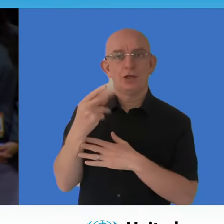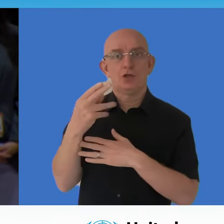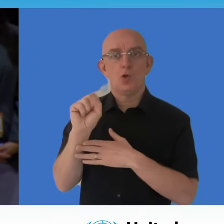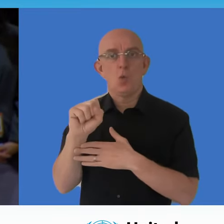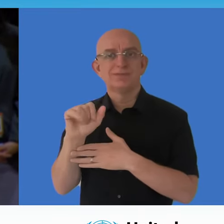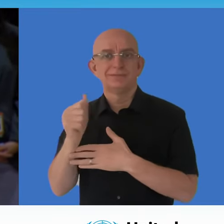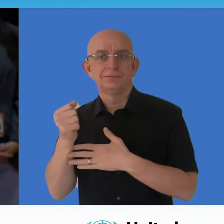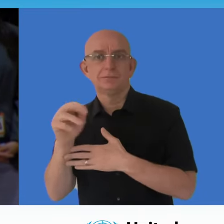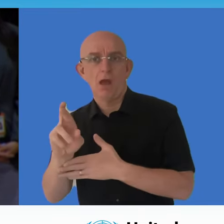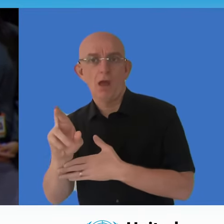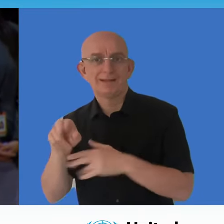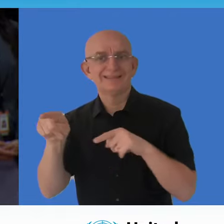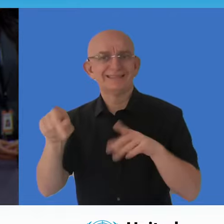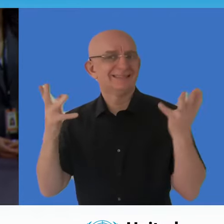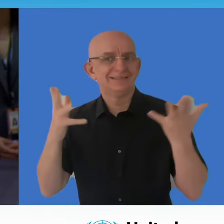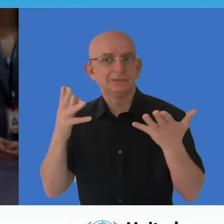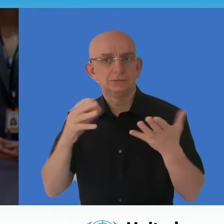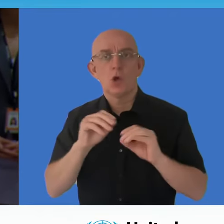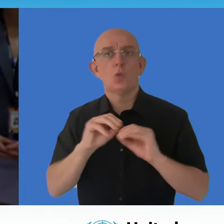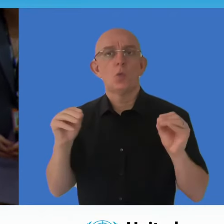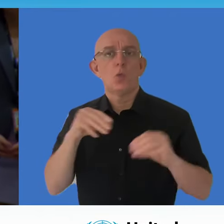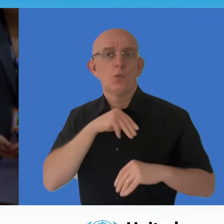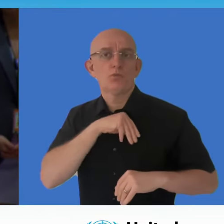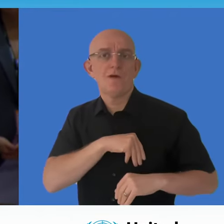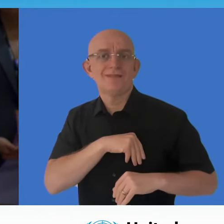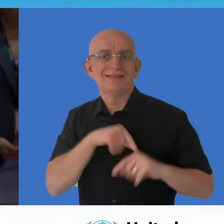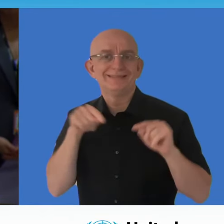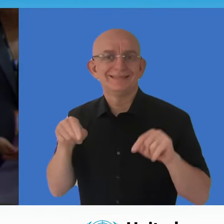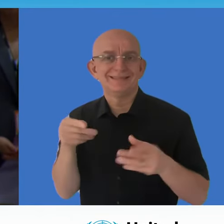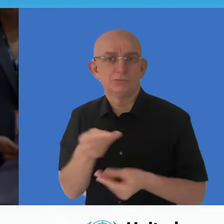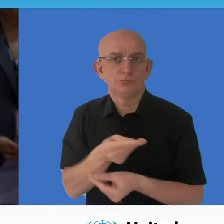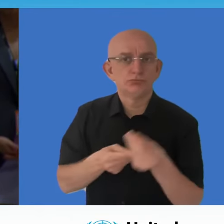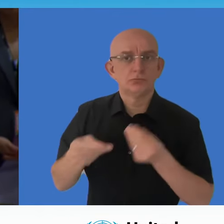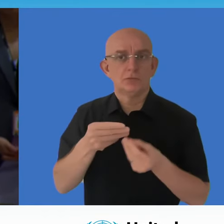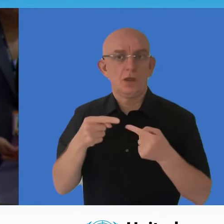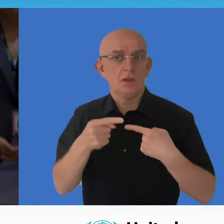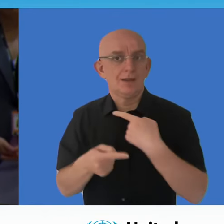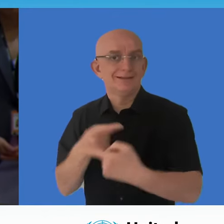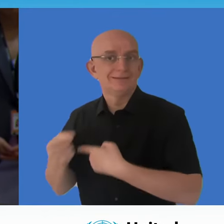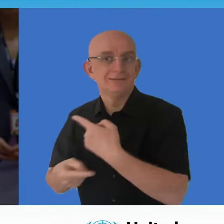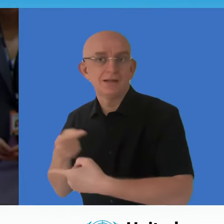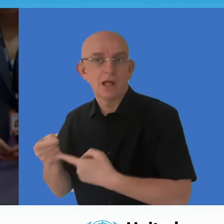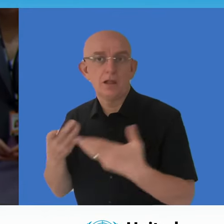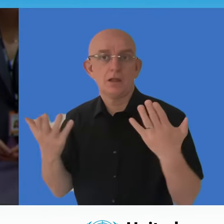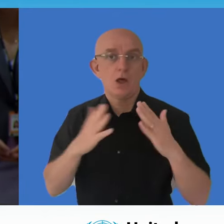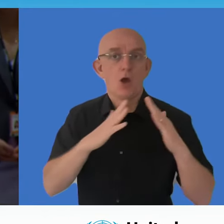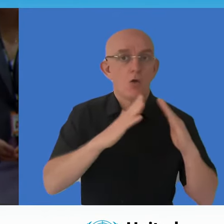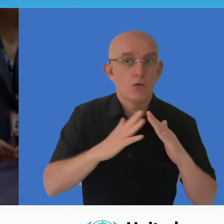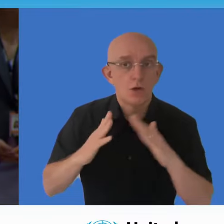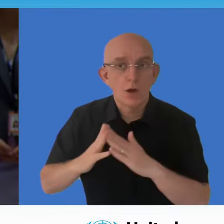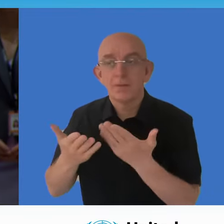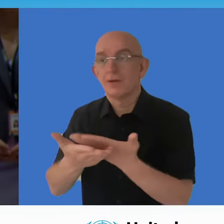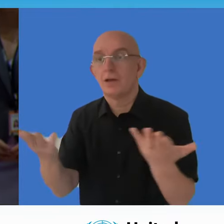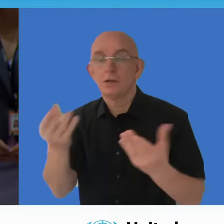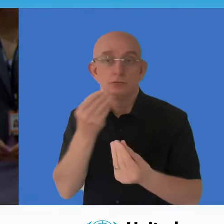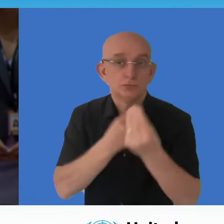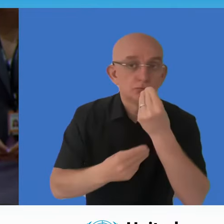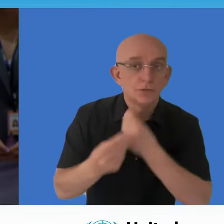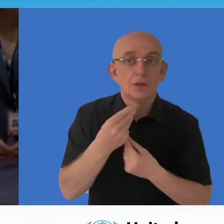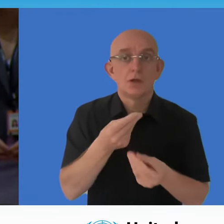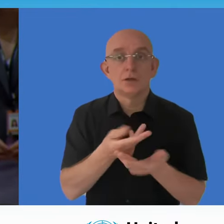trash from homes, restaurants, and schools. One of many young people across her